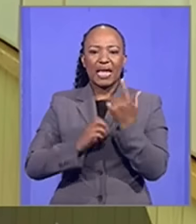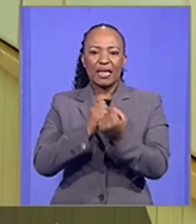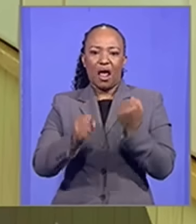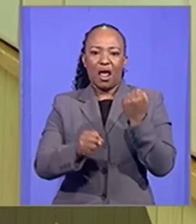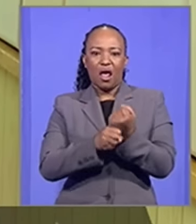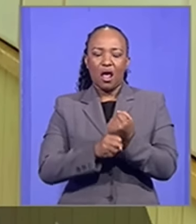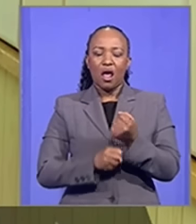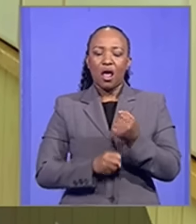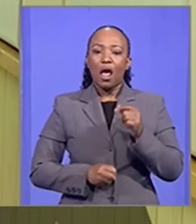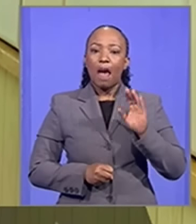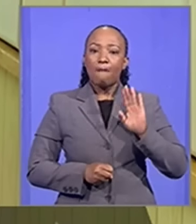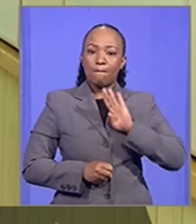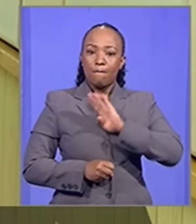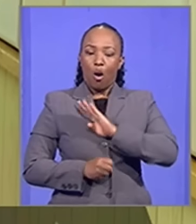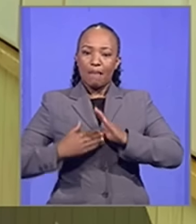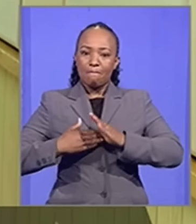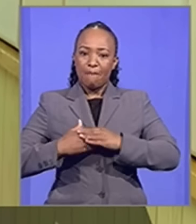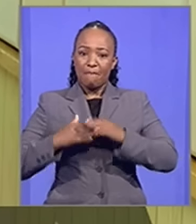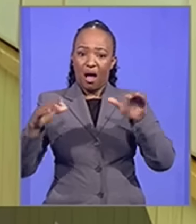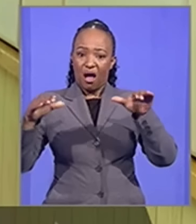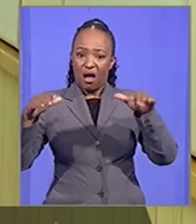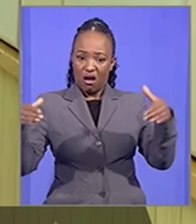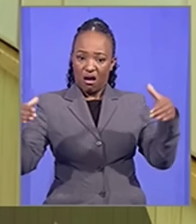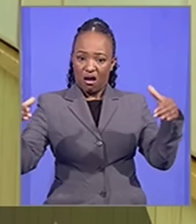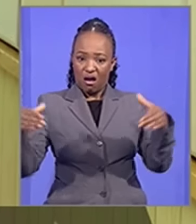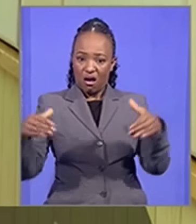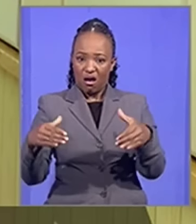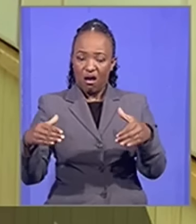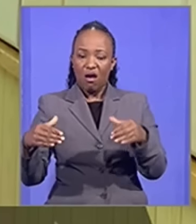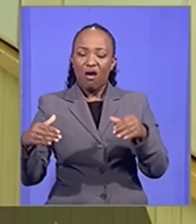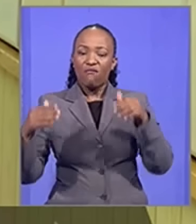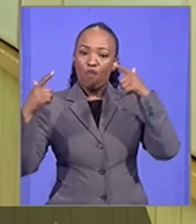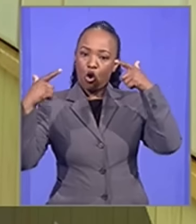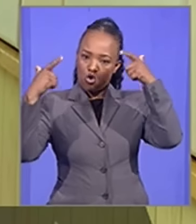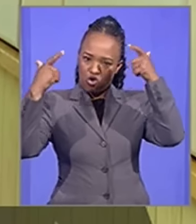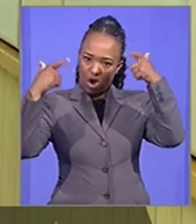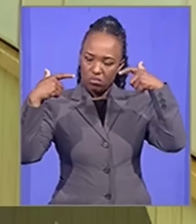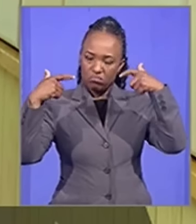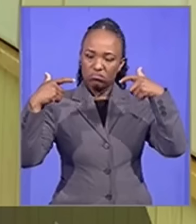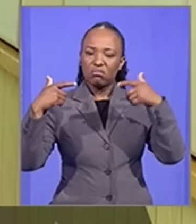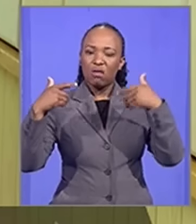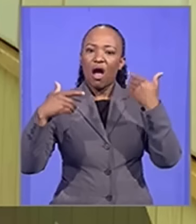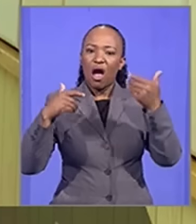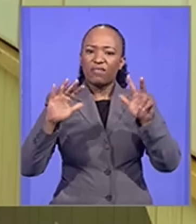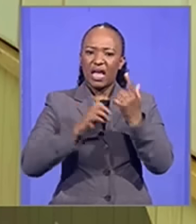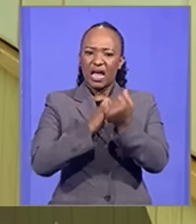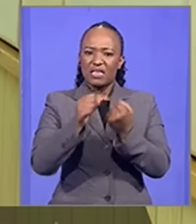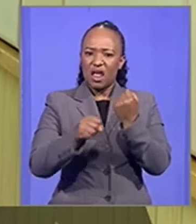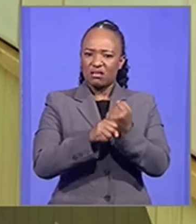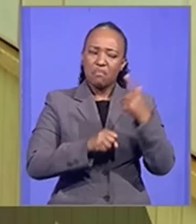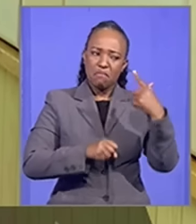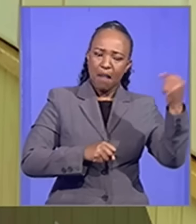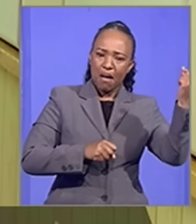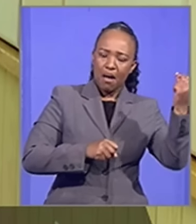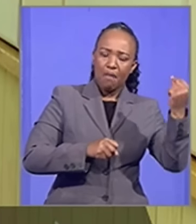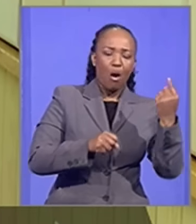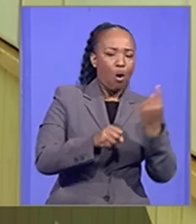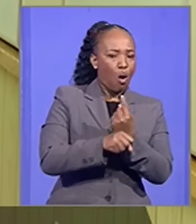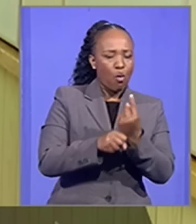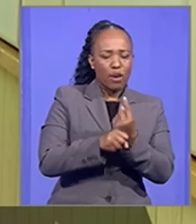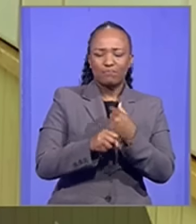of Crown. After 8 years, then decided to do other things, but Zanele has always been in the